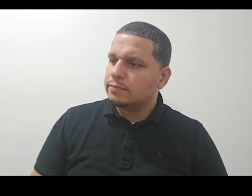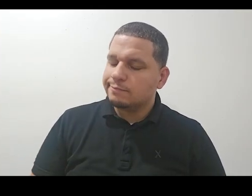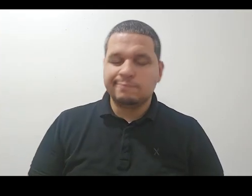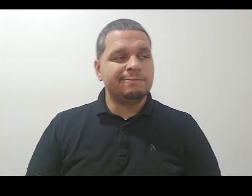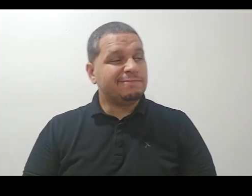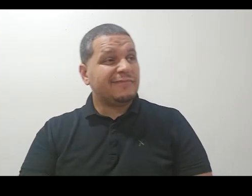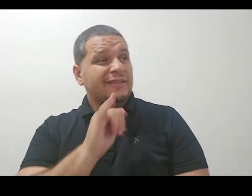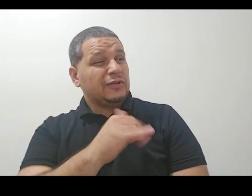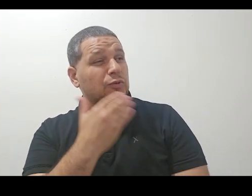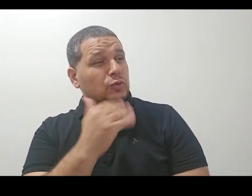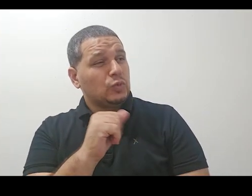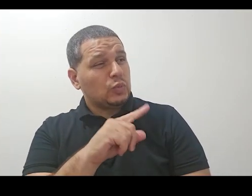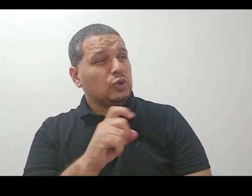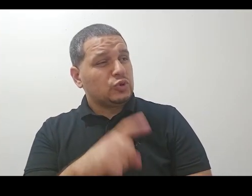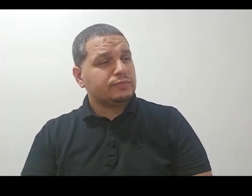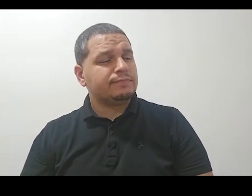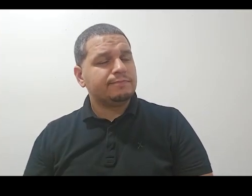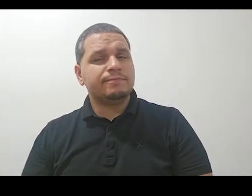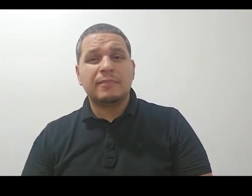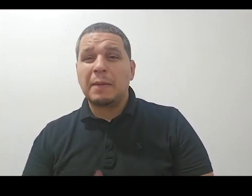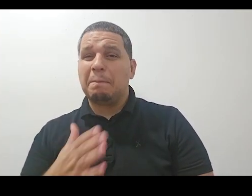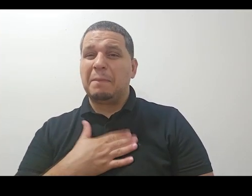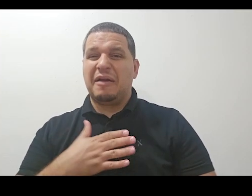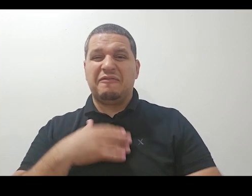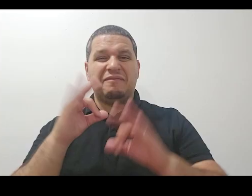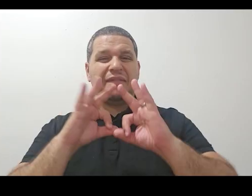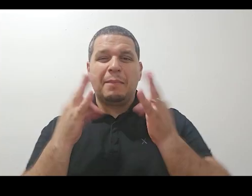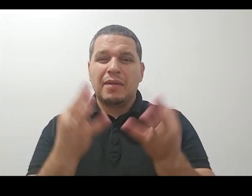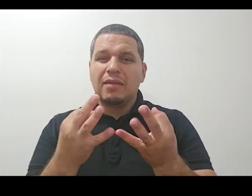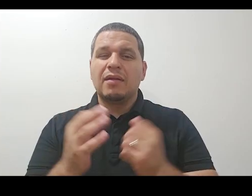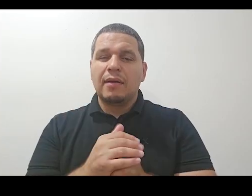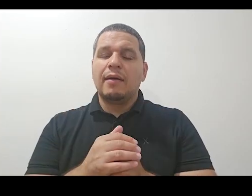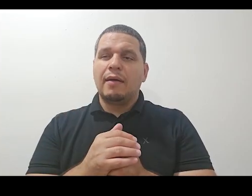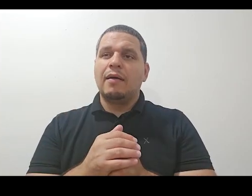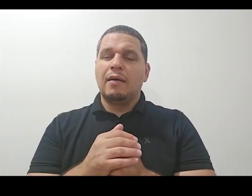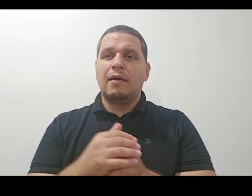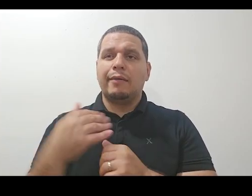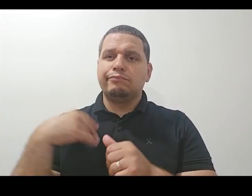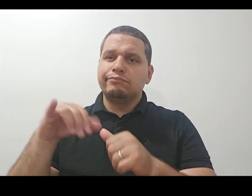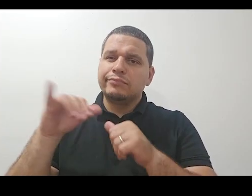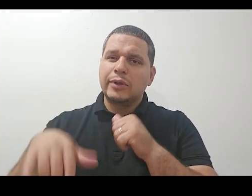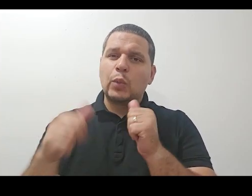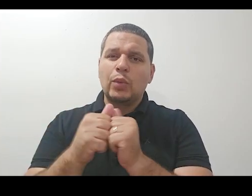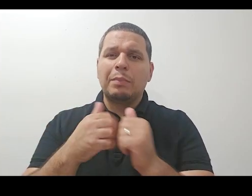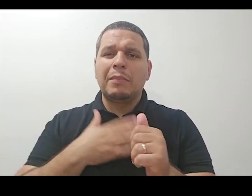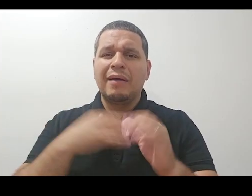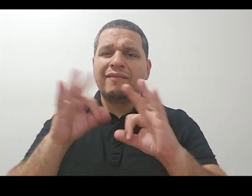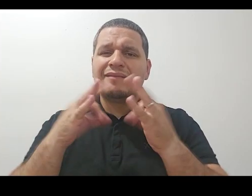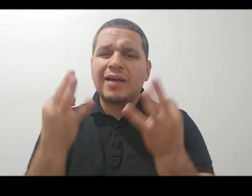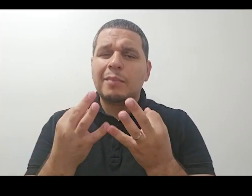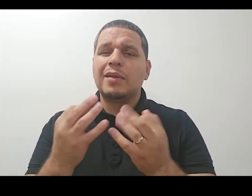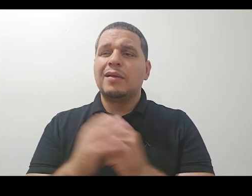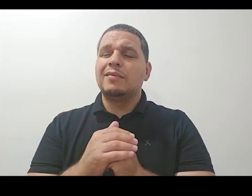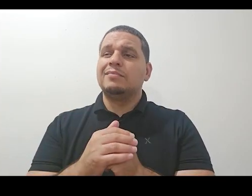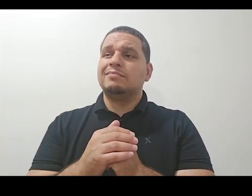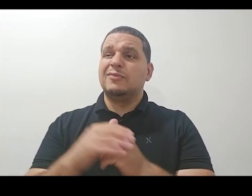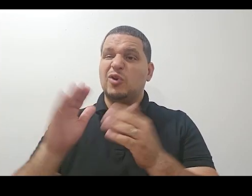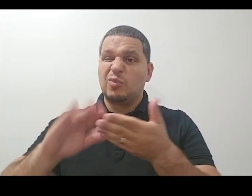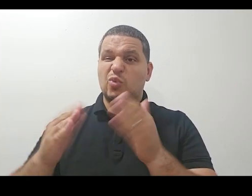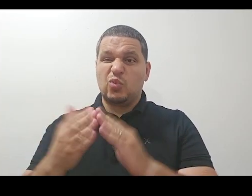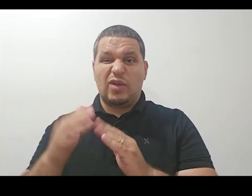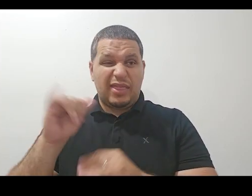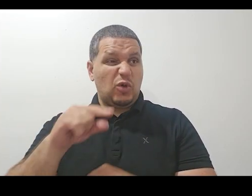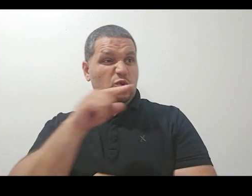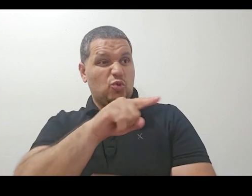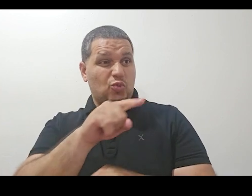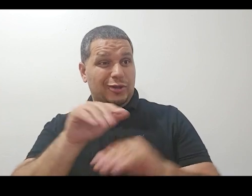That's good. My family, stay with my family, my community that you introduced me to, honestly,